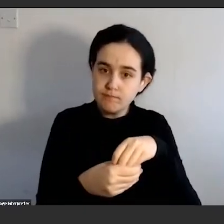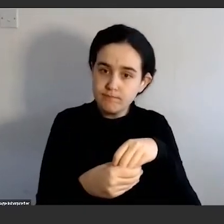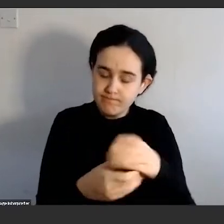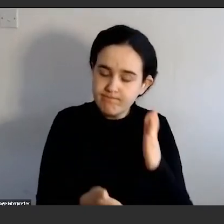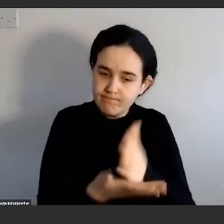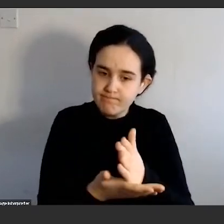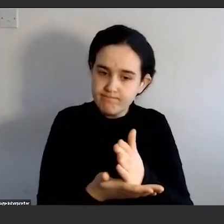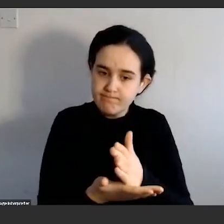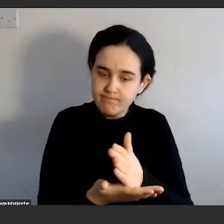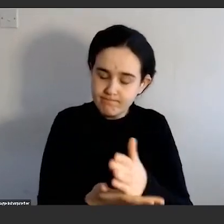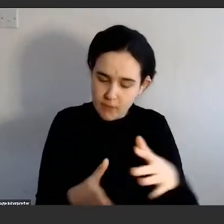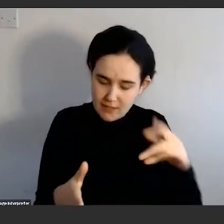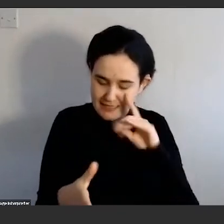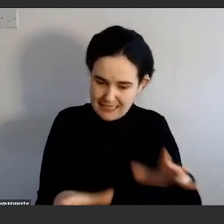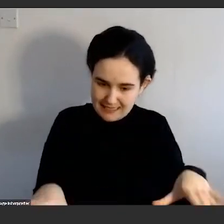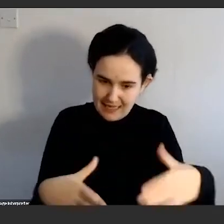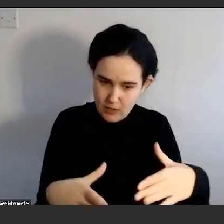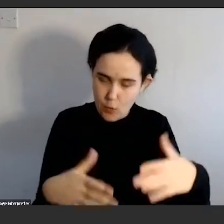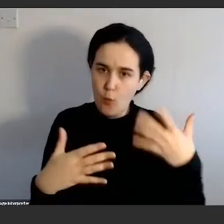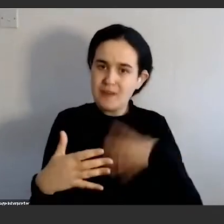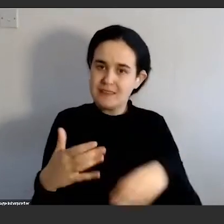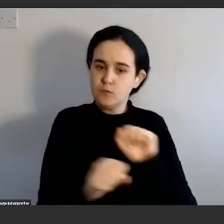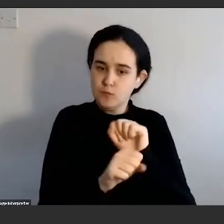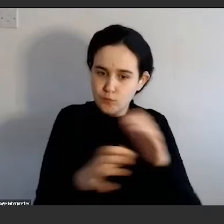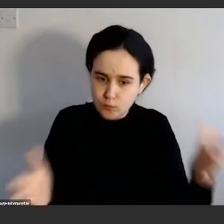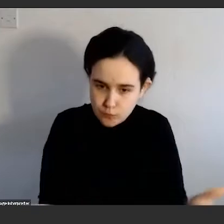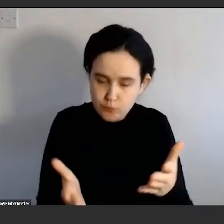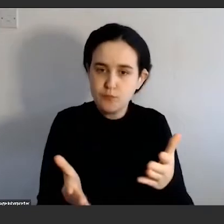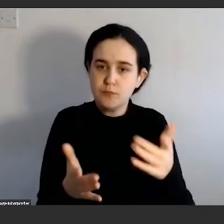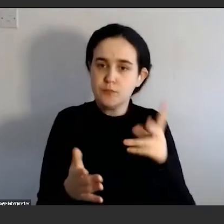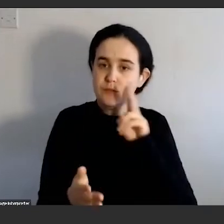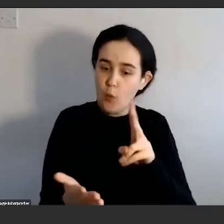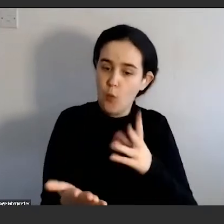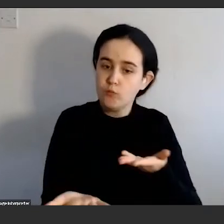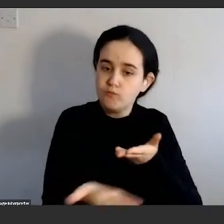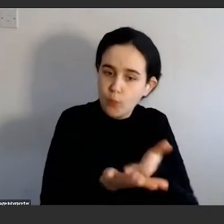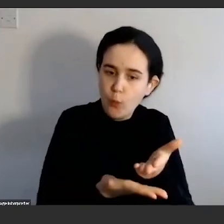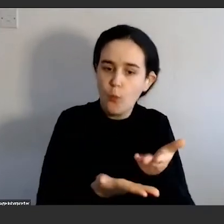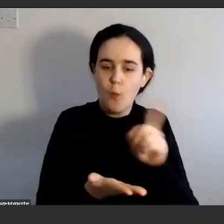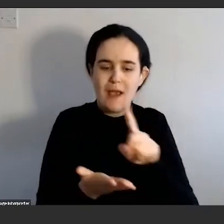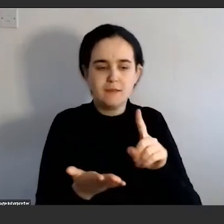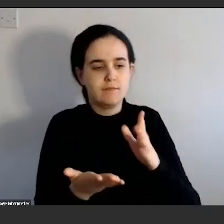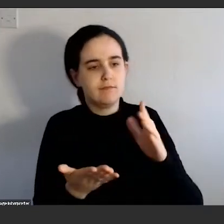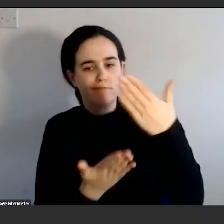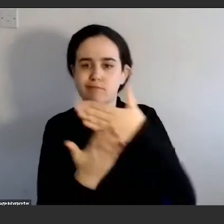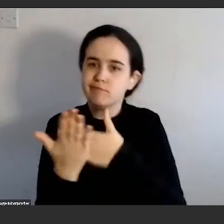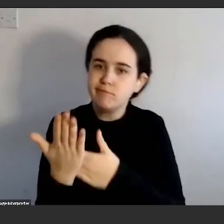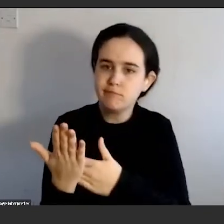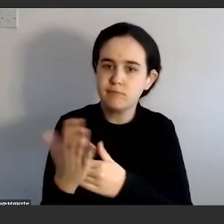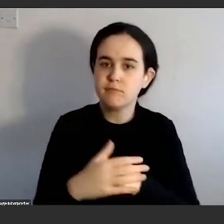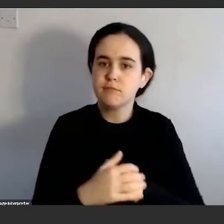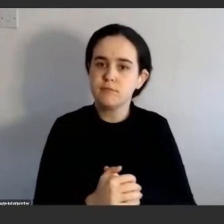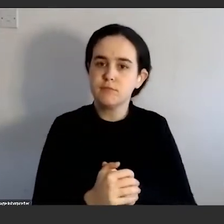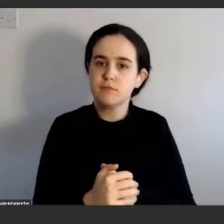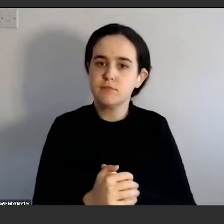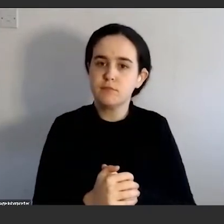legal imperative that must be advanced as a matter of priority around the world.